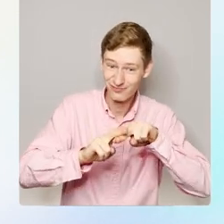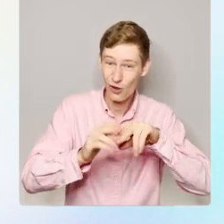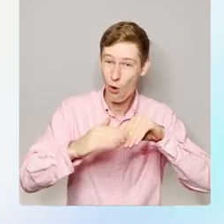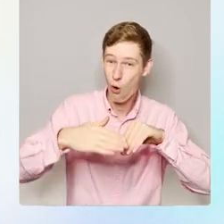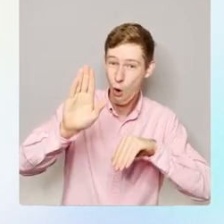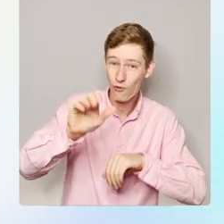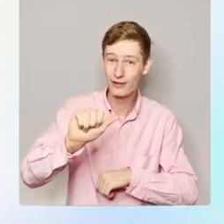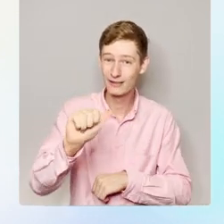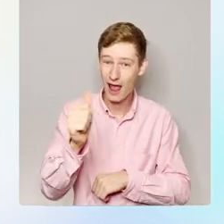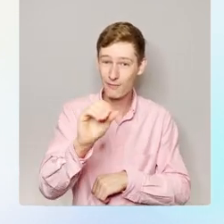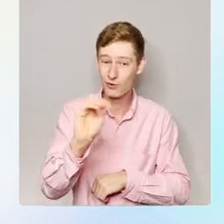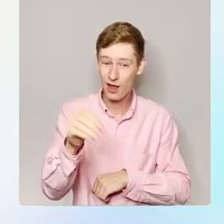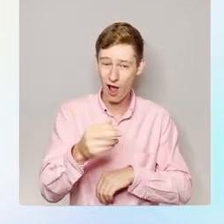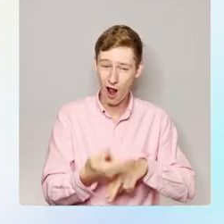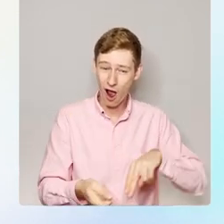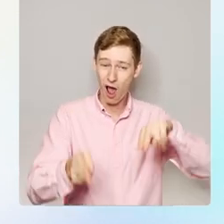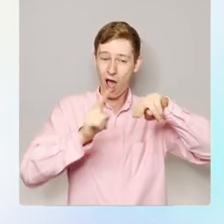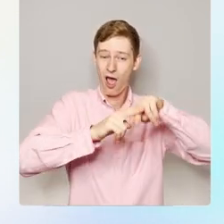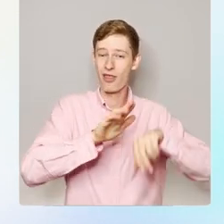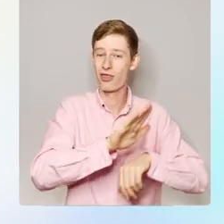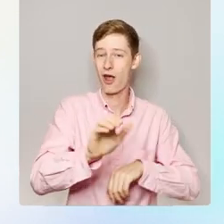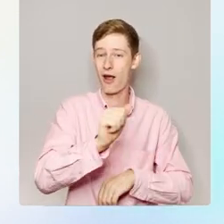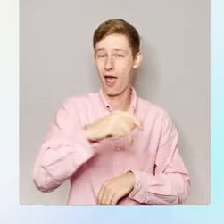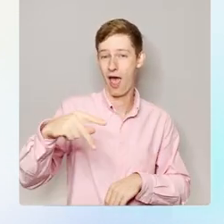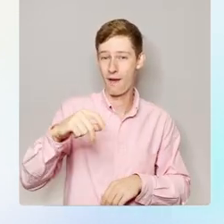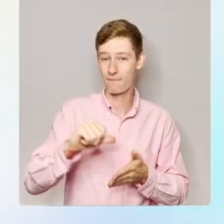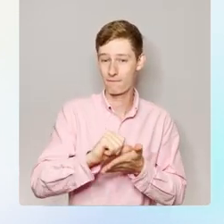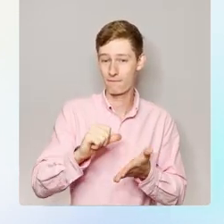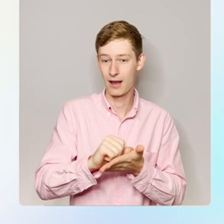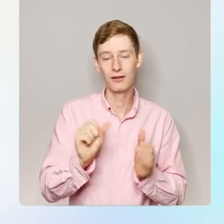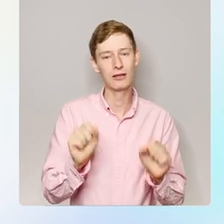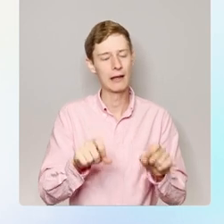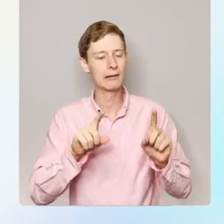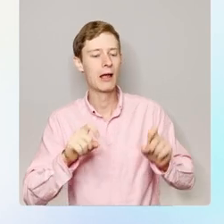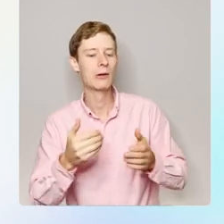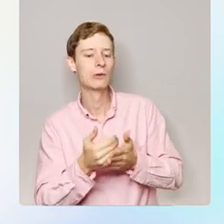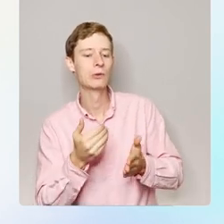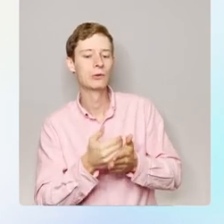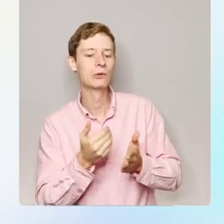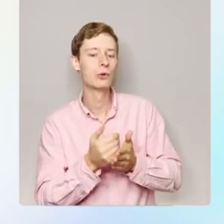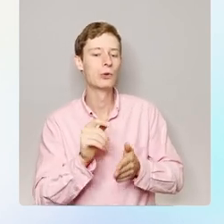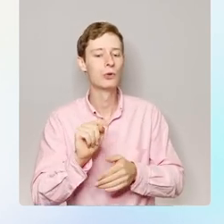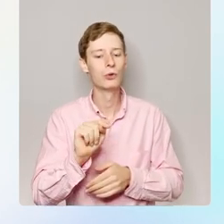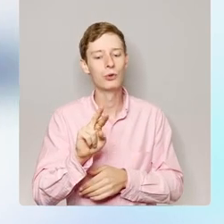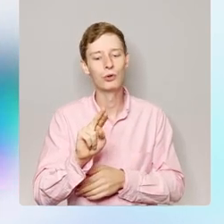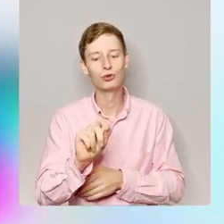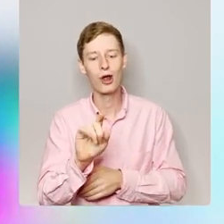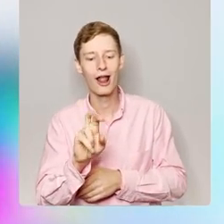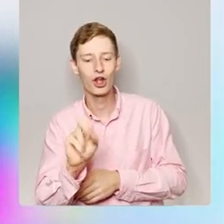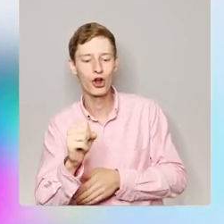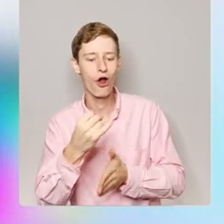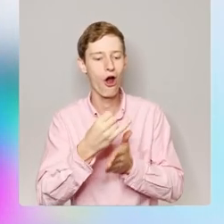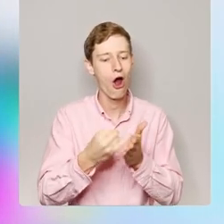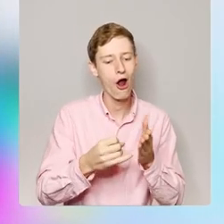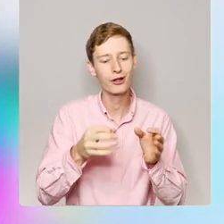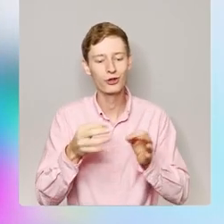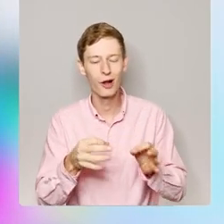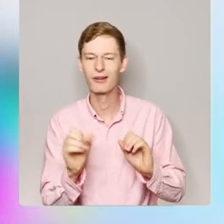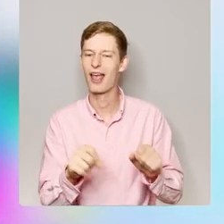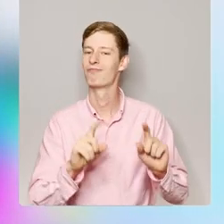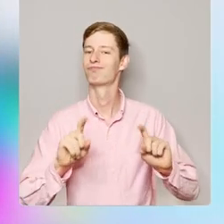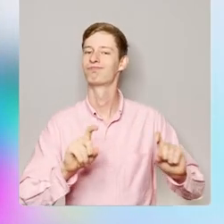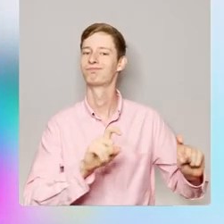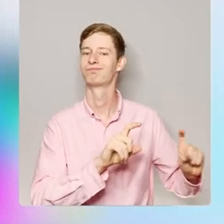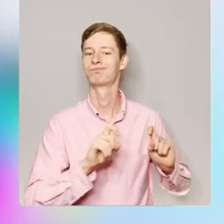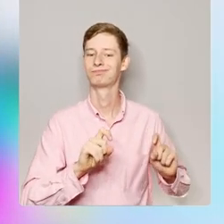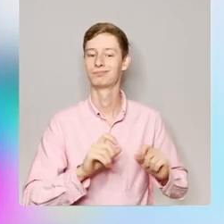the conversion rate on their app store page. You can test new trailers, key art, and descriptions. We're also